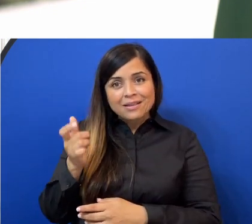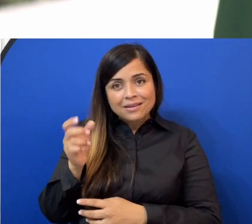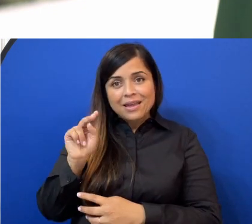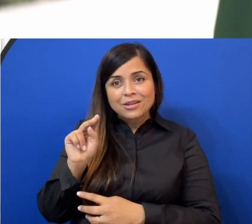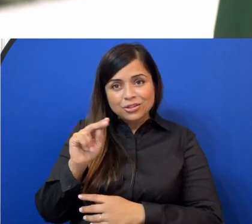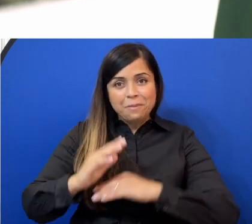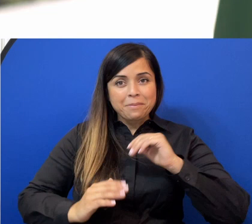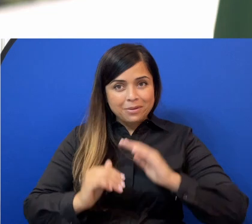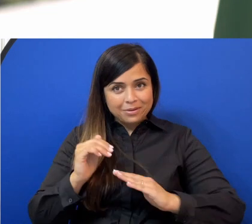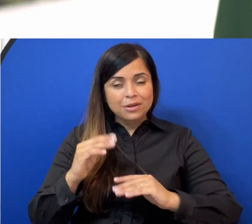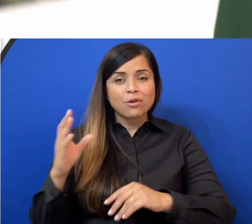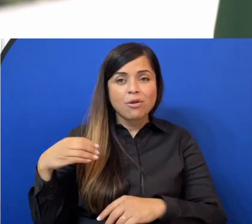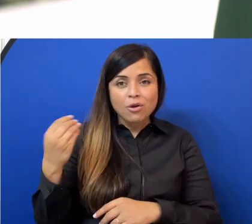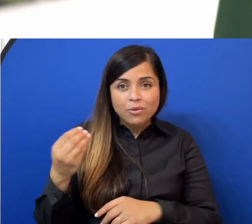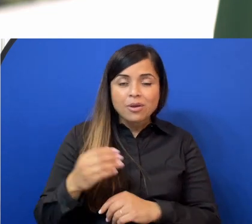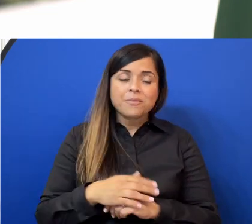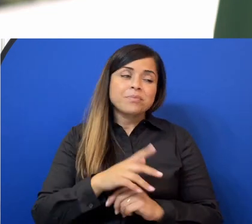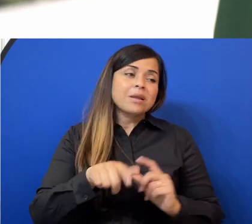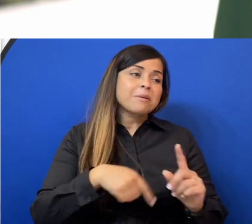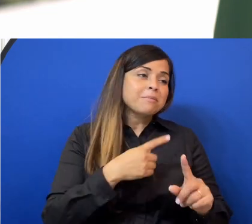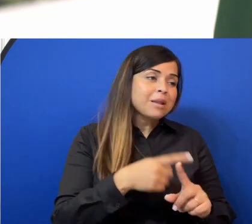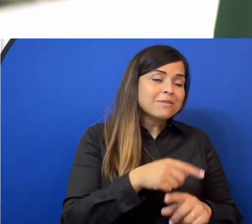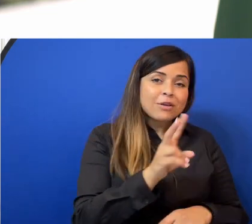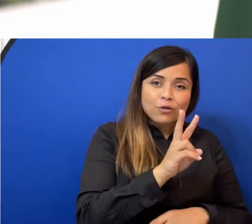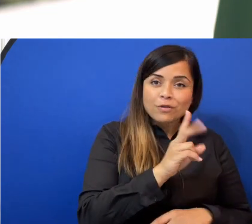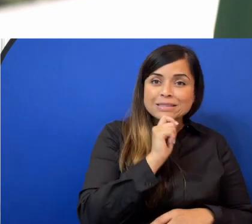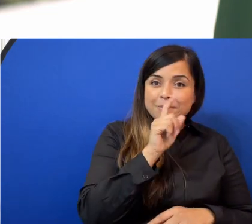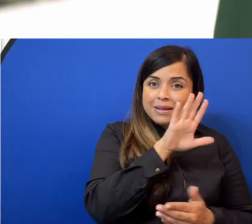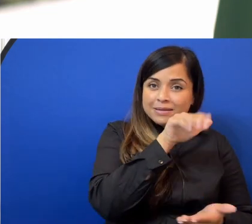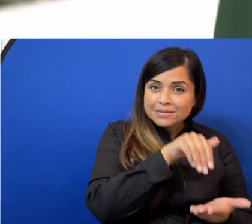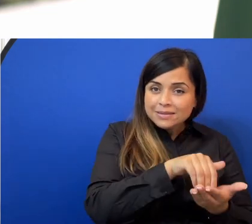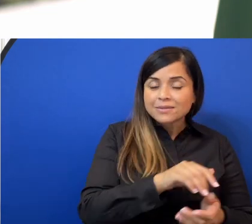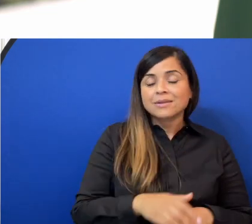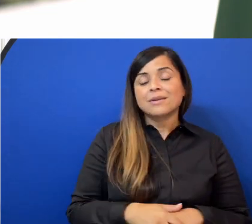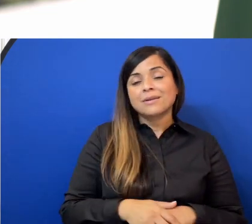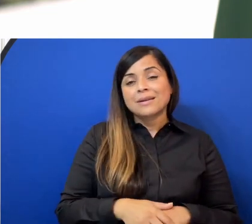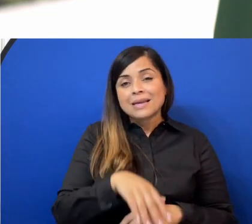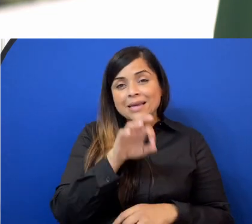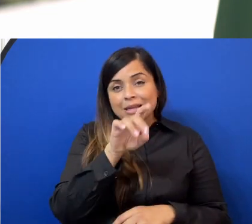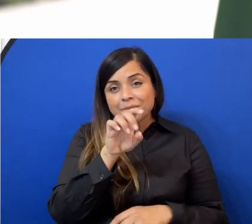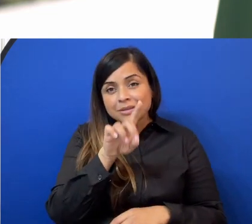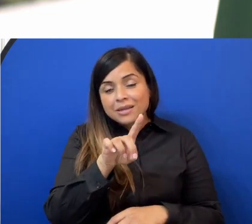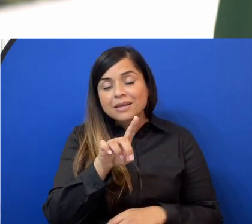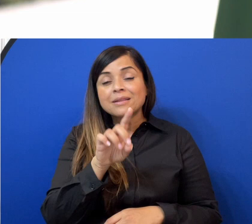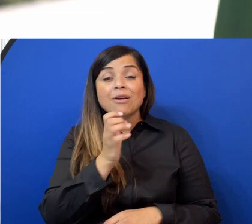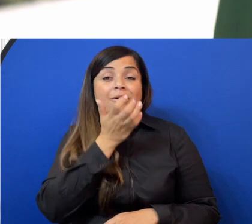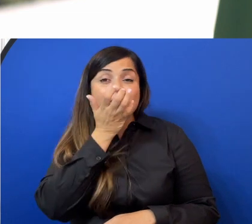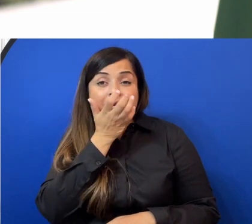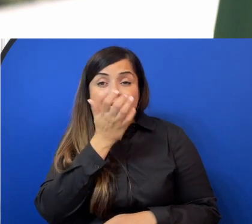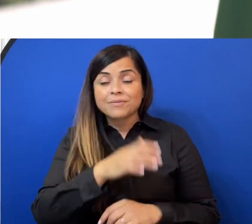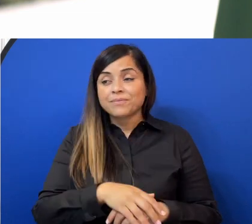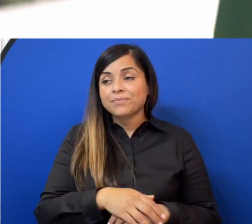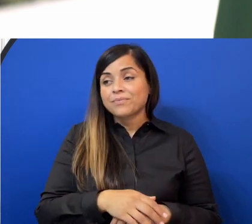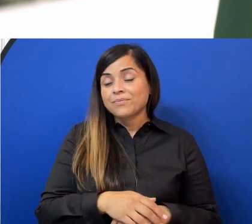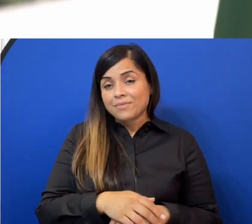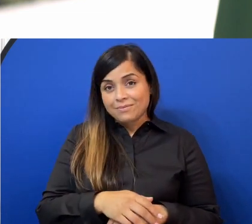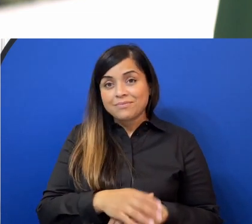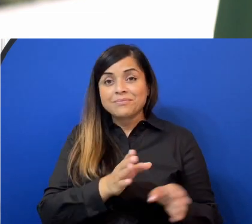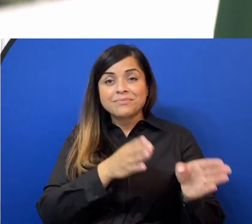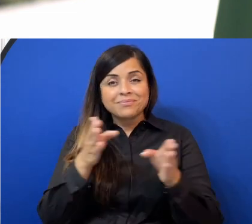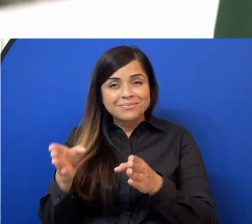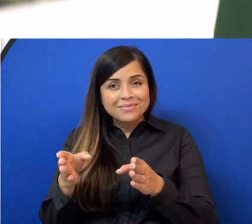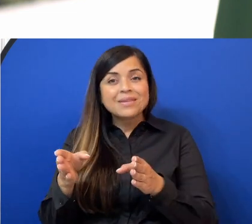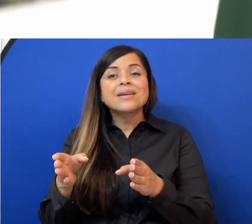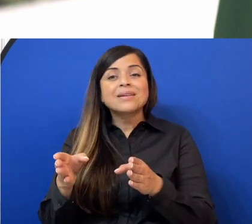in Vancouver, the Aga Khan Garden in Edmonton, and the 17-acre complex that envelops the second Ismaili Center in